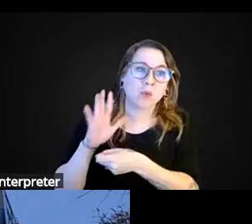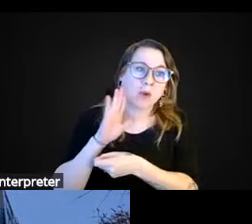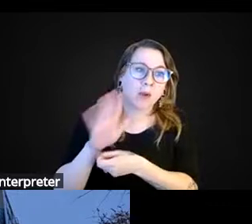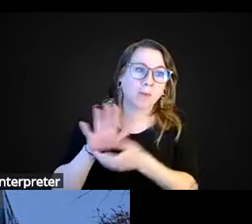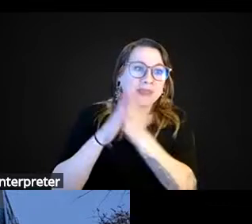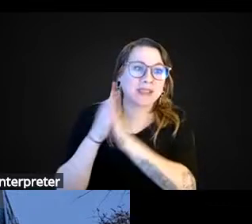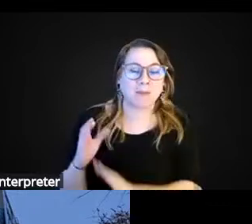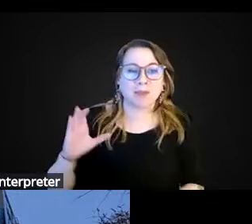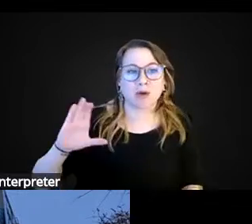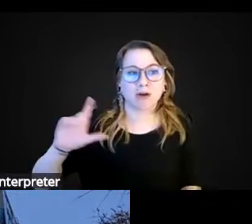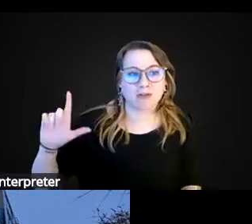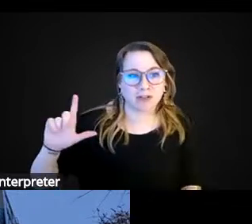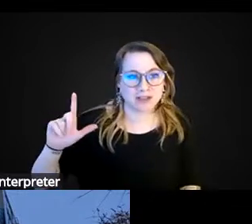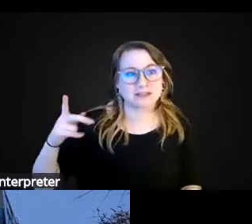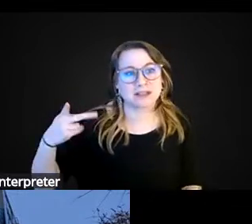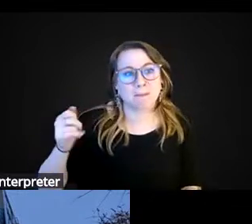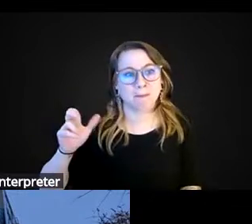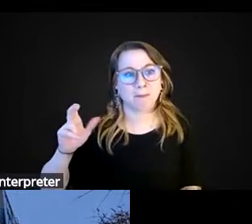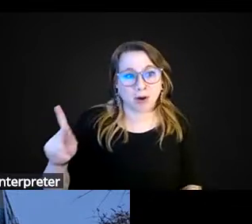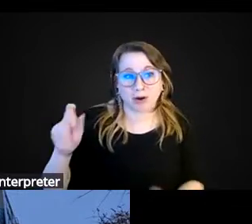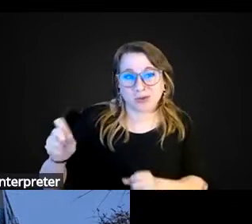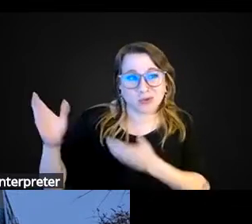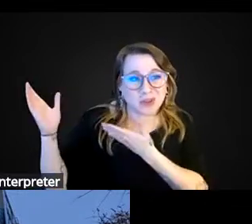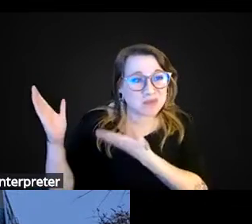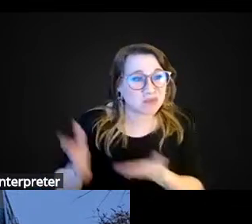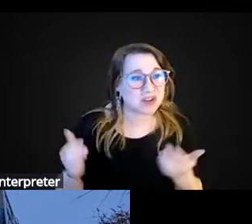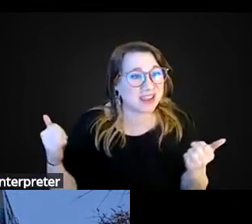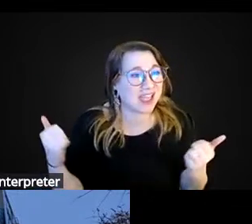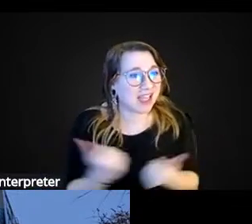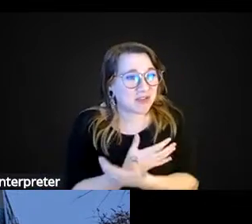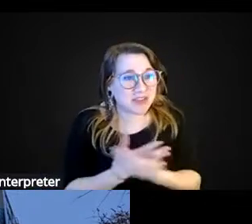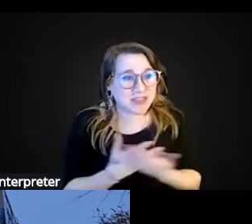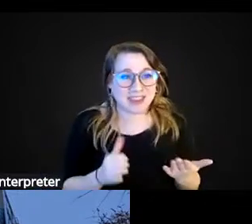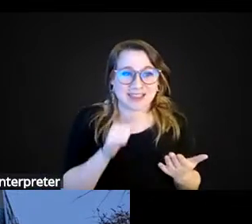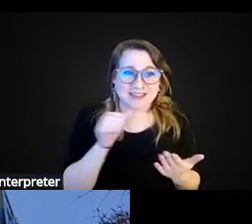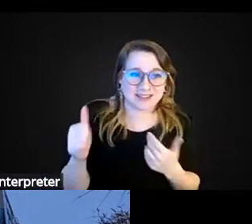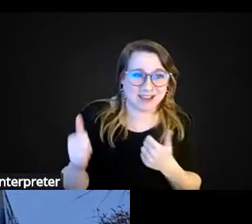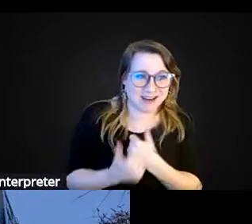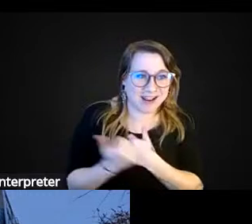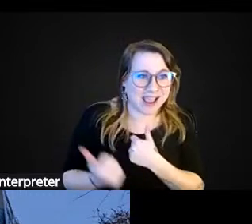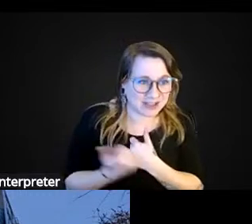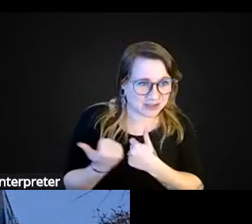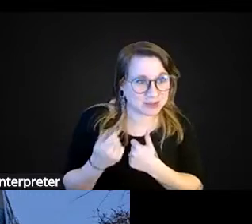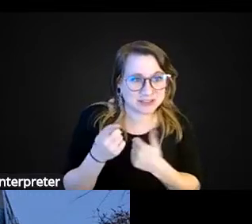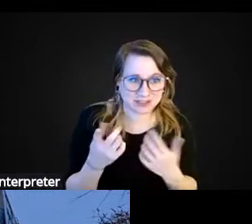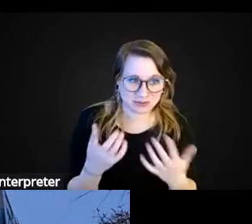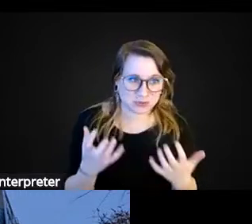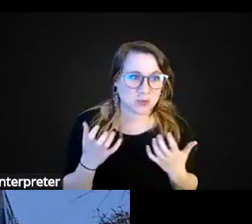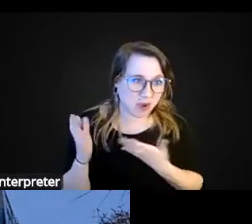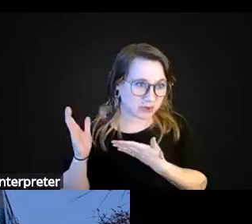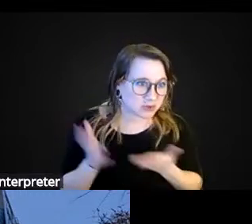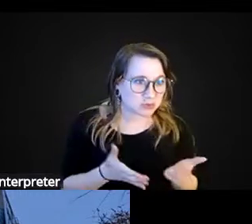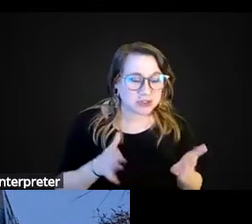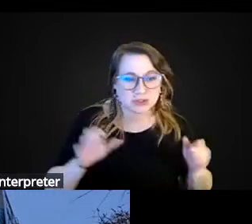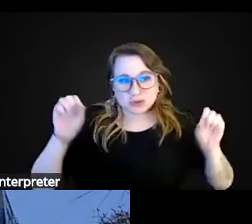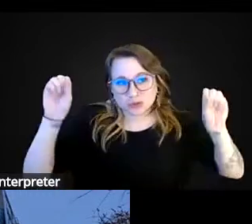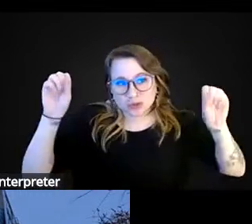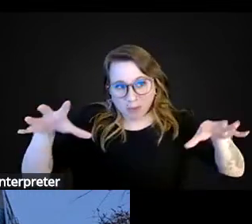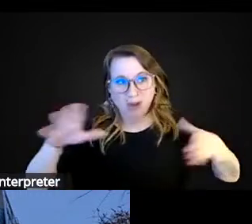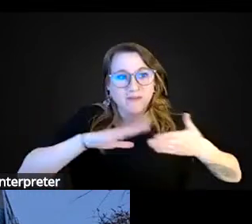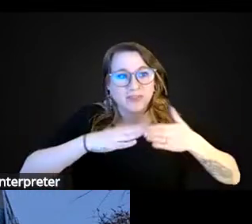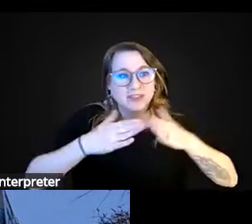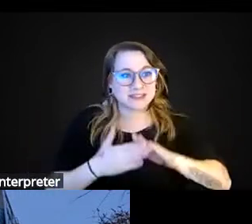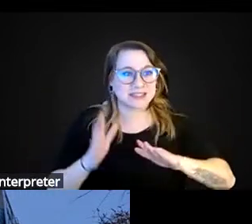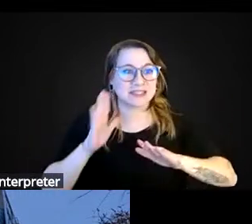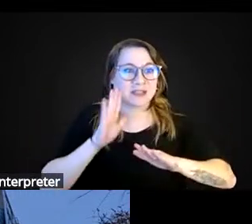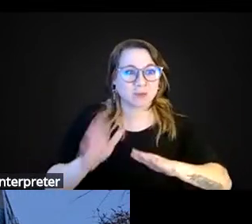Langston Park. So you can bring everything that is non-hazardous that you want to drop off and the city will dispose